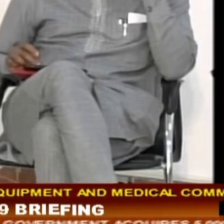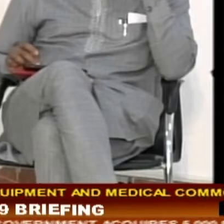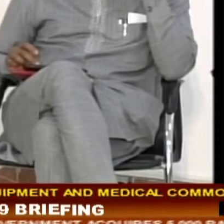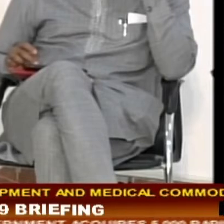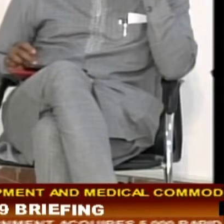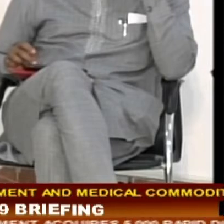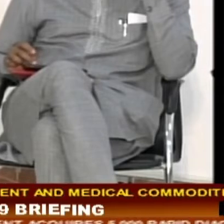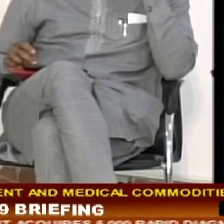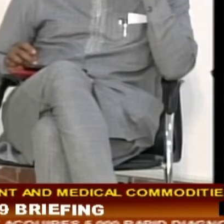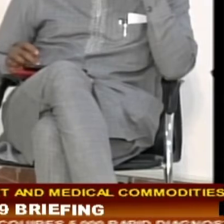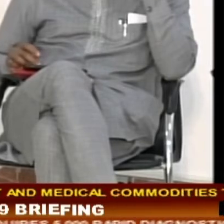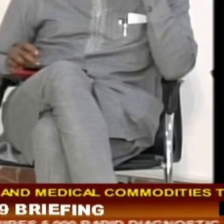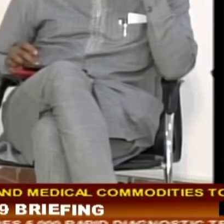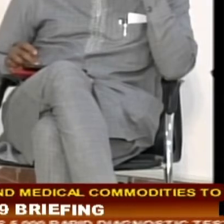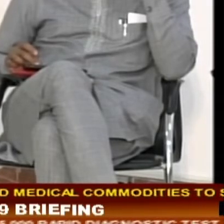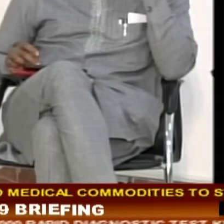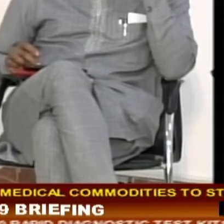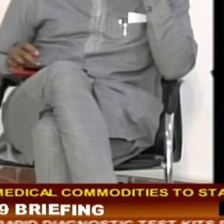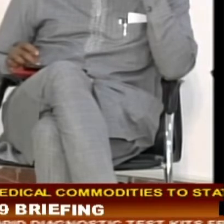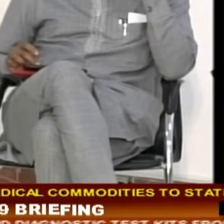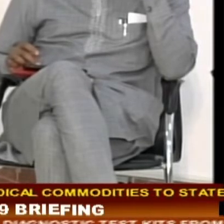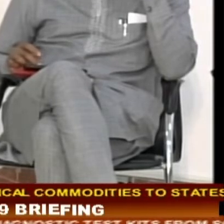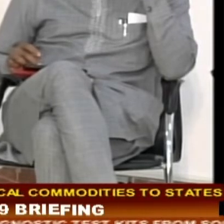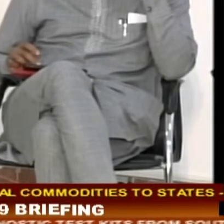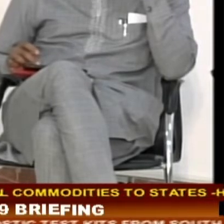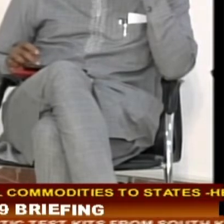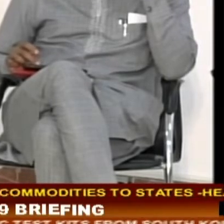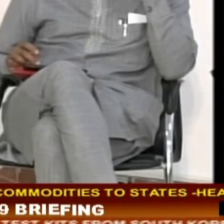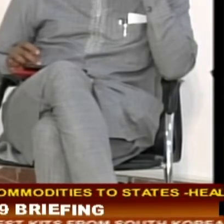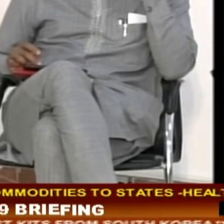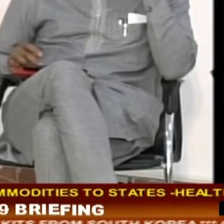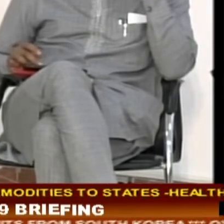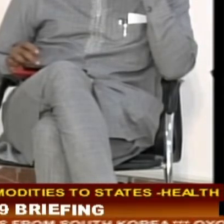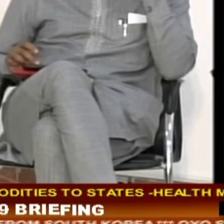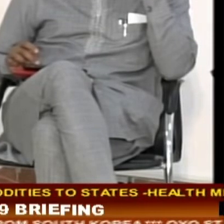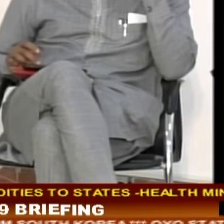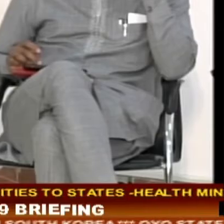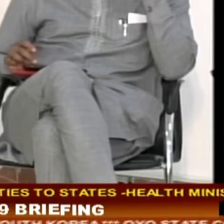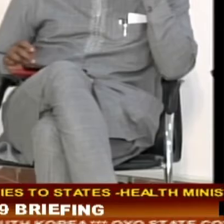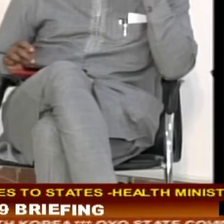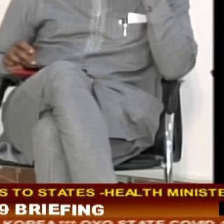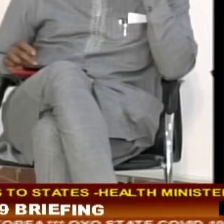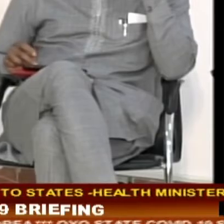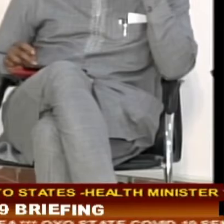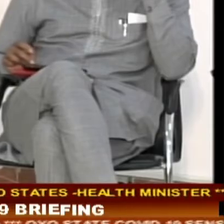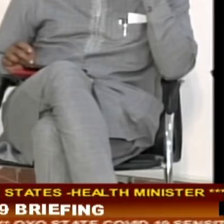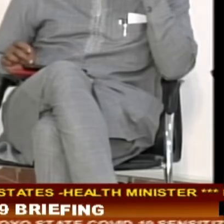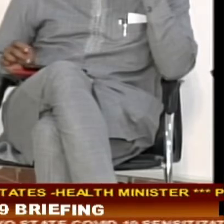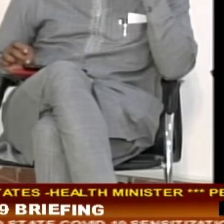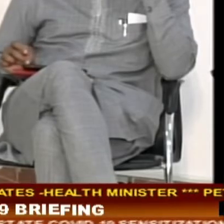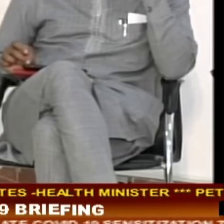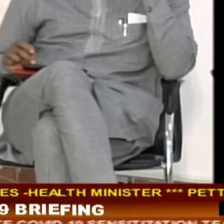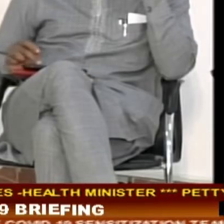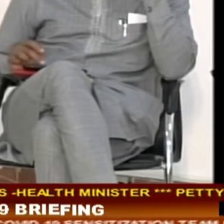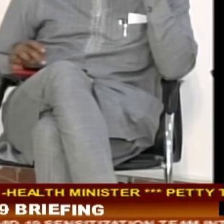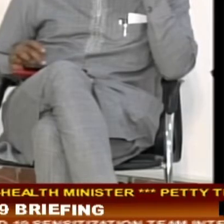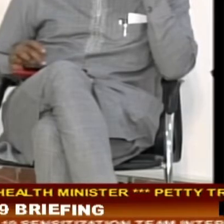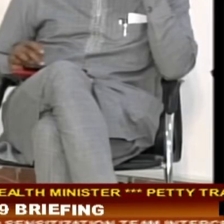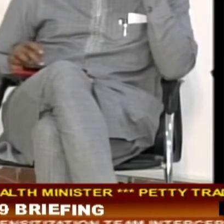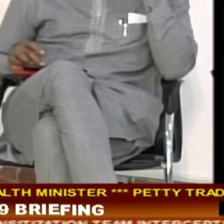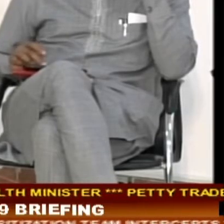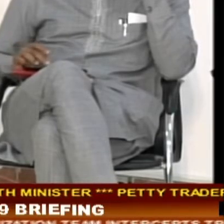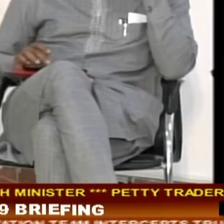you the secretary to the government of the Federation um members of the presidential task force ladies and gentlemen of the press um